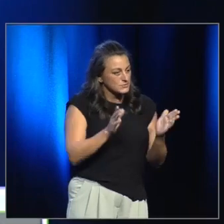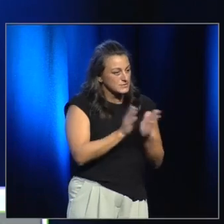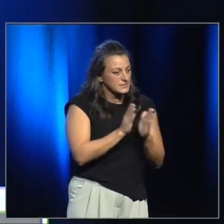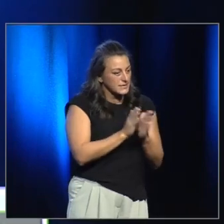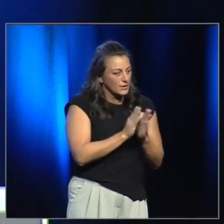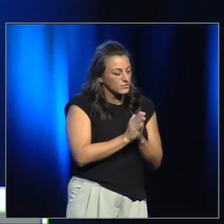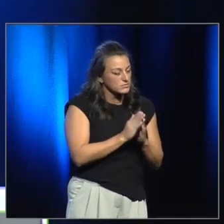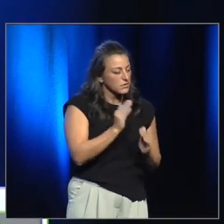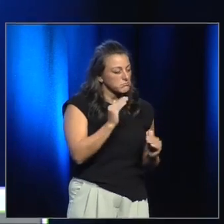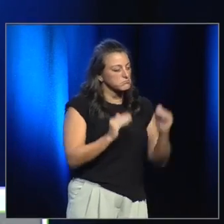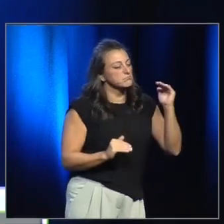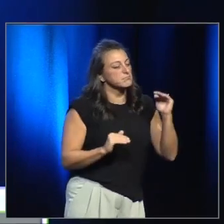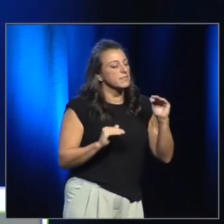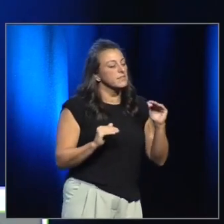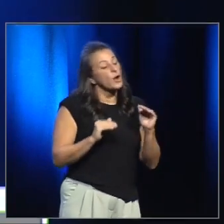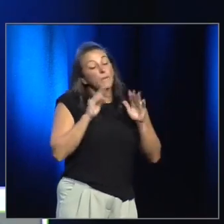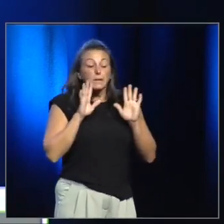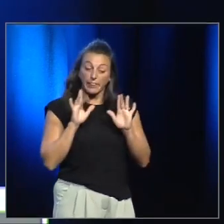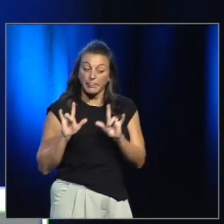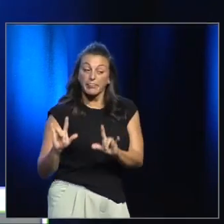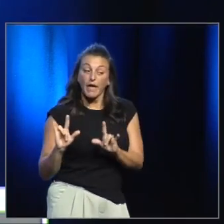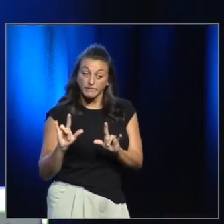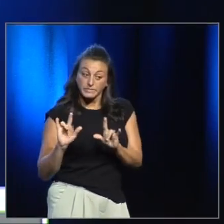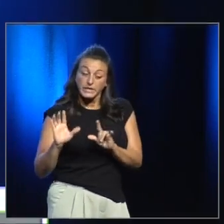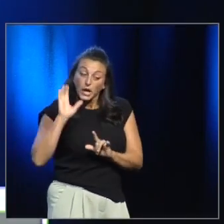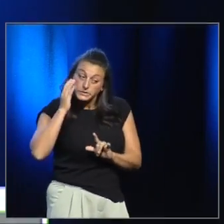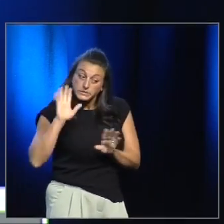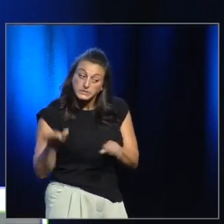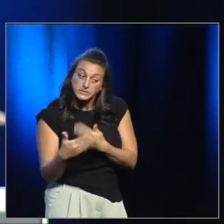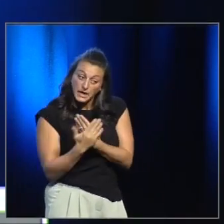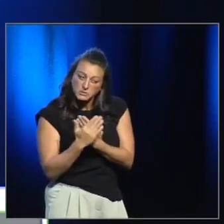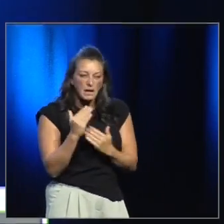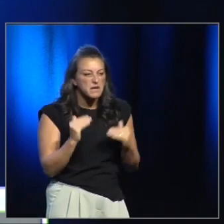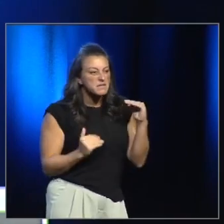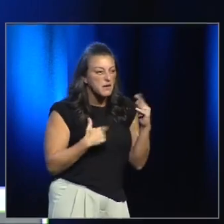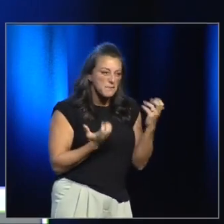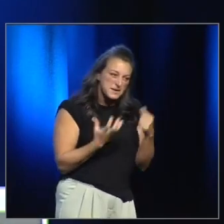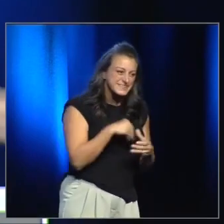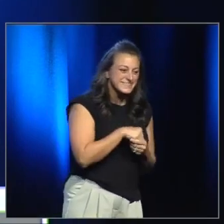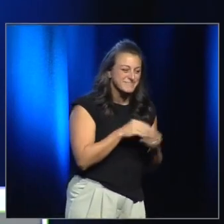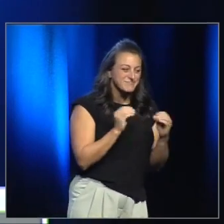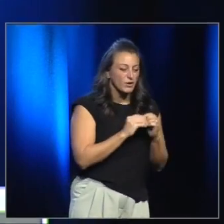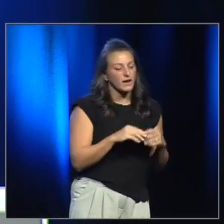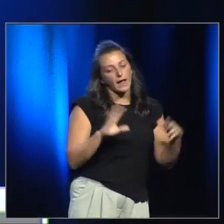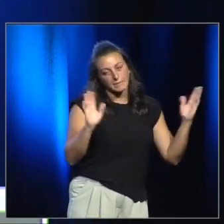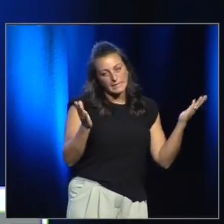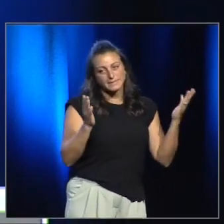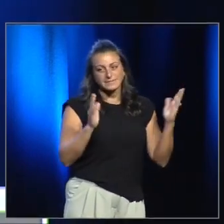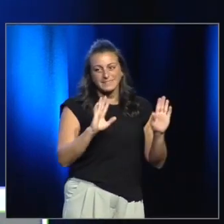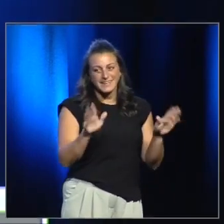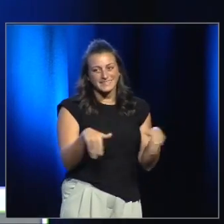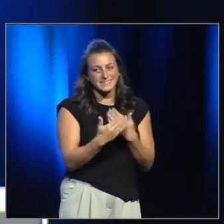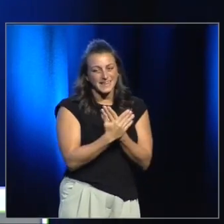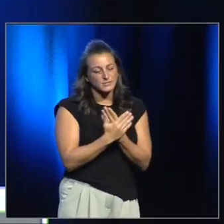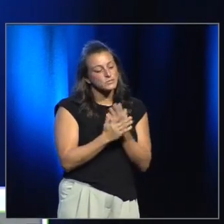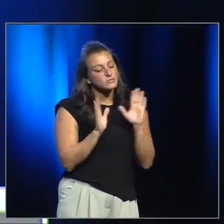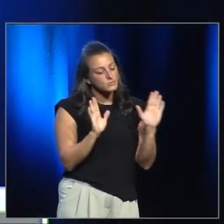cousins, cetaceans? Well, cetaceans are obviously worthy animals to study,